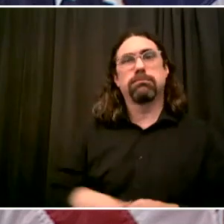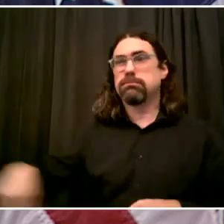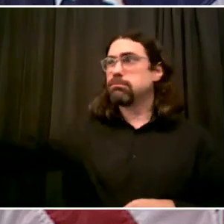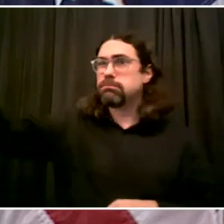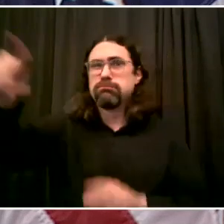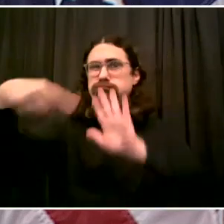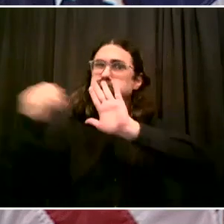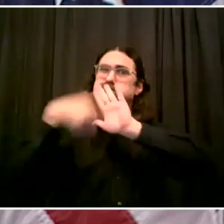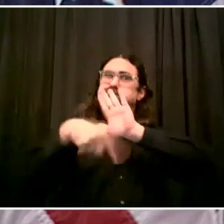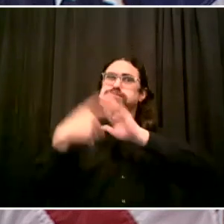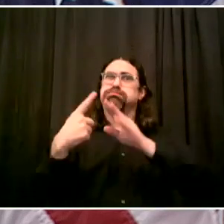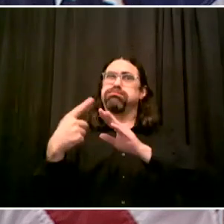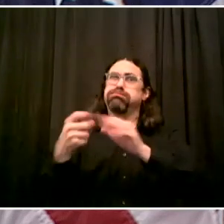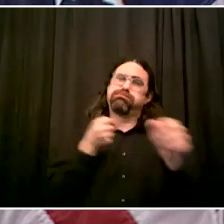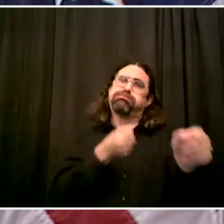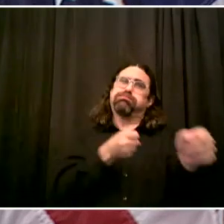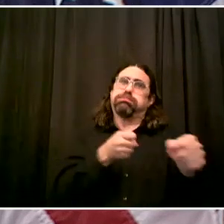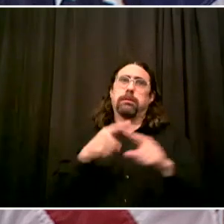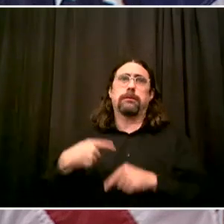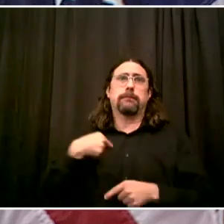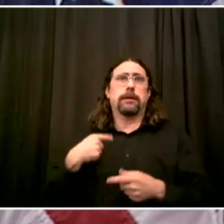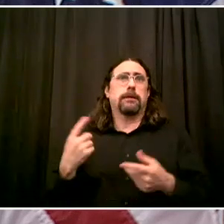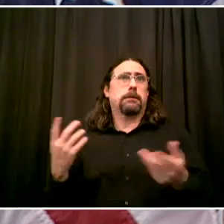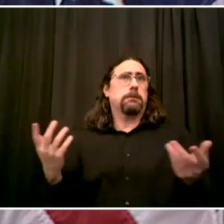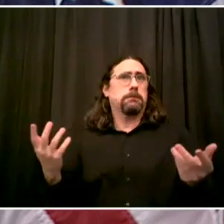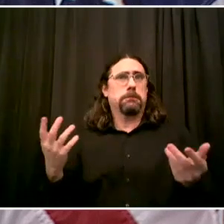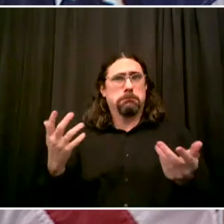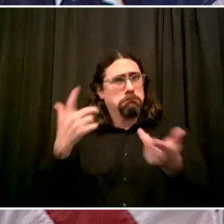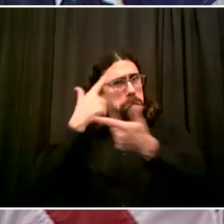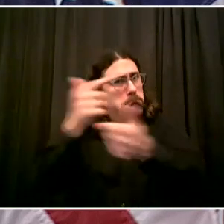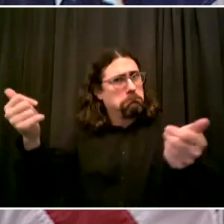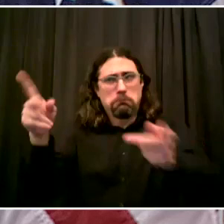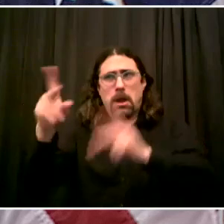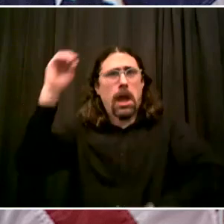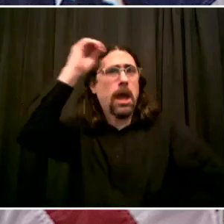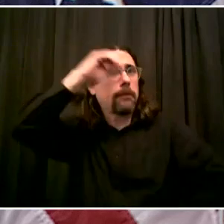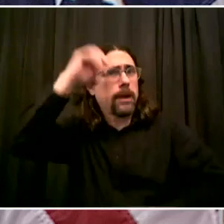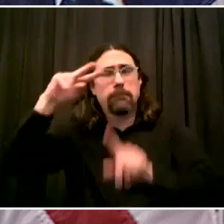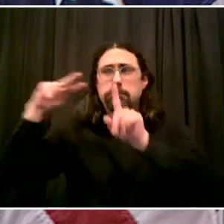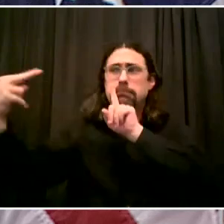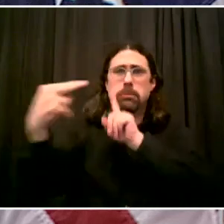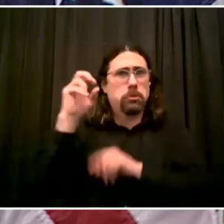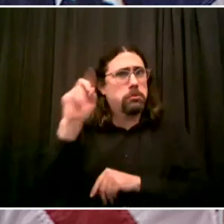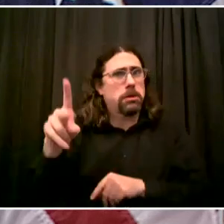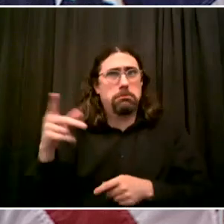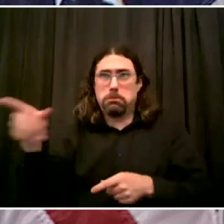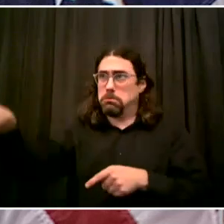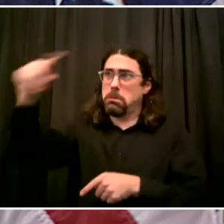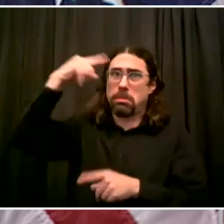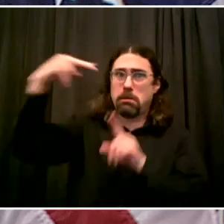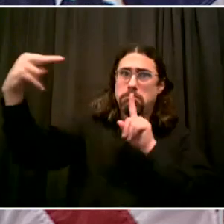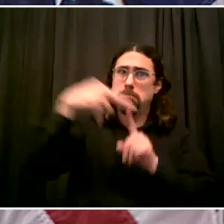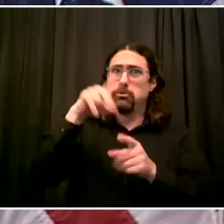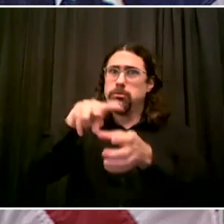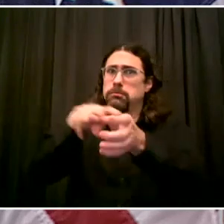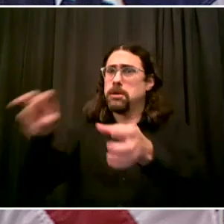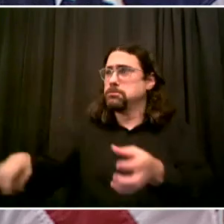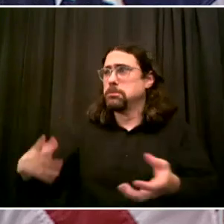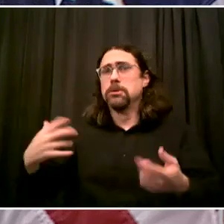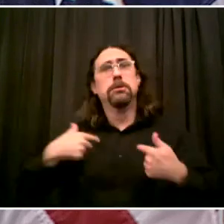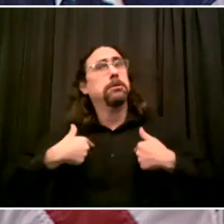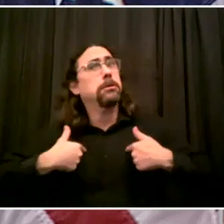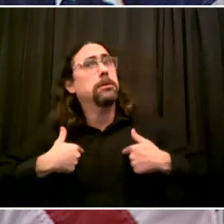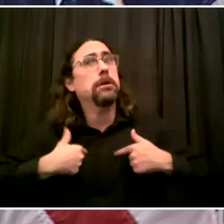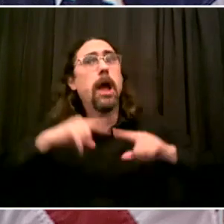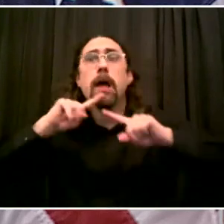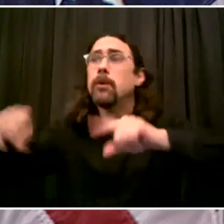am doing the work, and we're going to move this city forward. On the question of the markers over the badges,